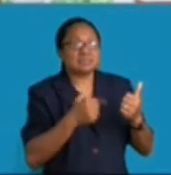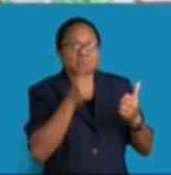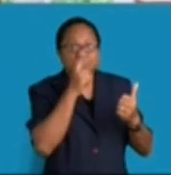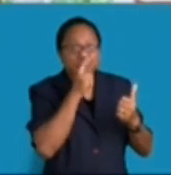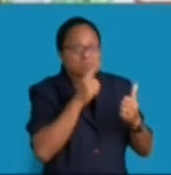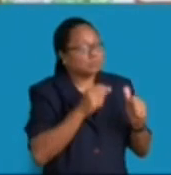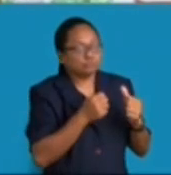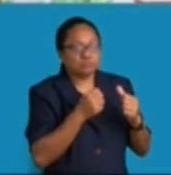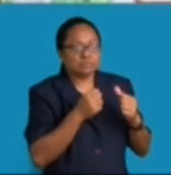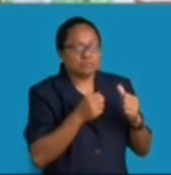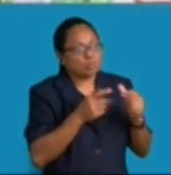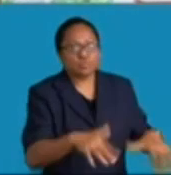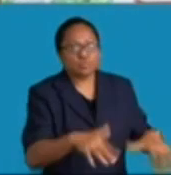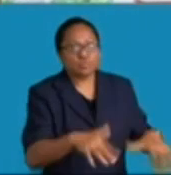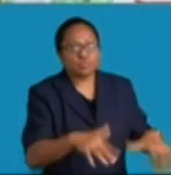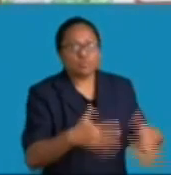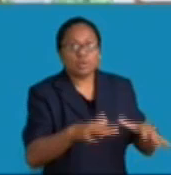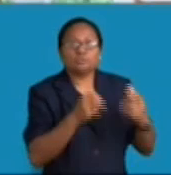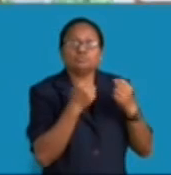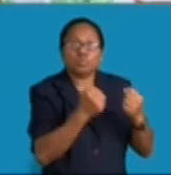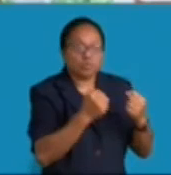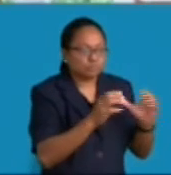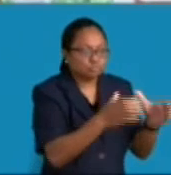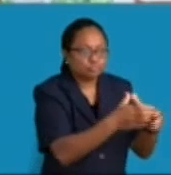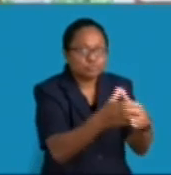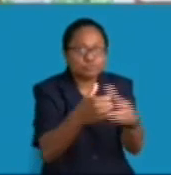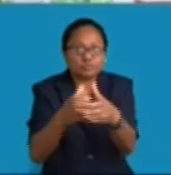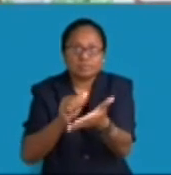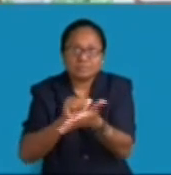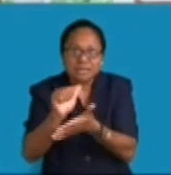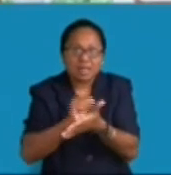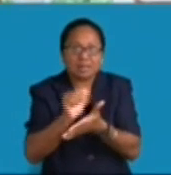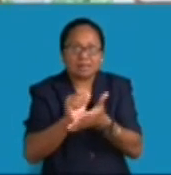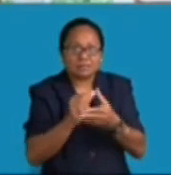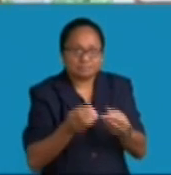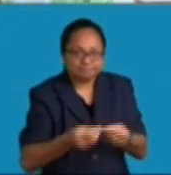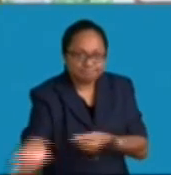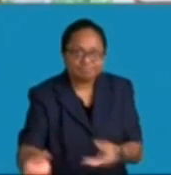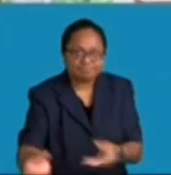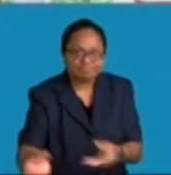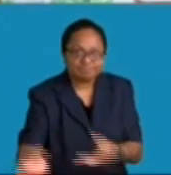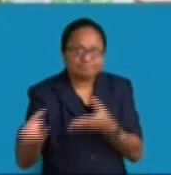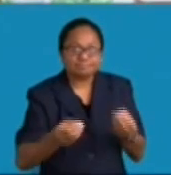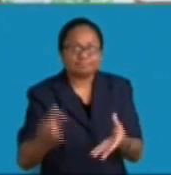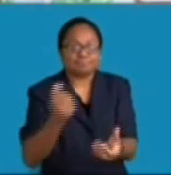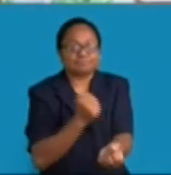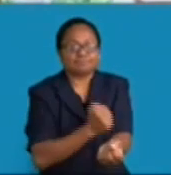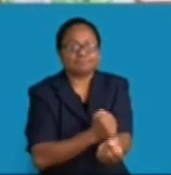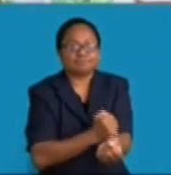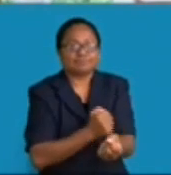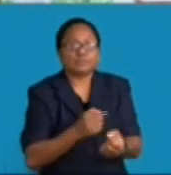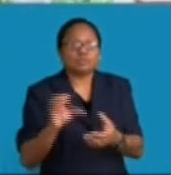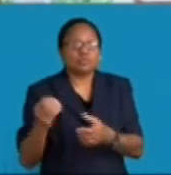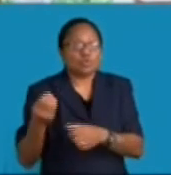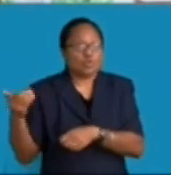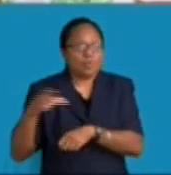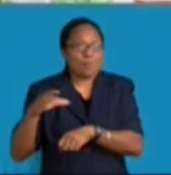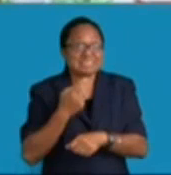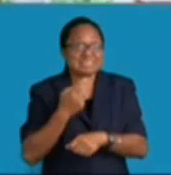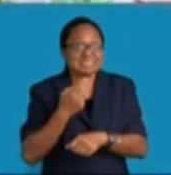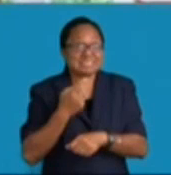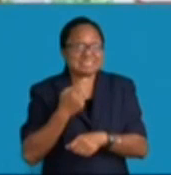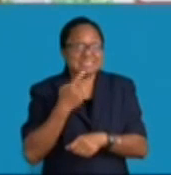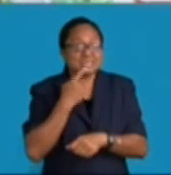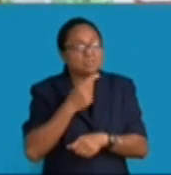criminal groups and networks. In addressing such challenges, I support the sentiments echoed by the Commissioner of Police that we